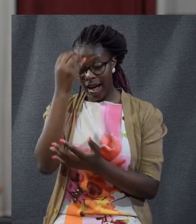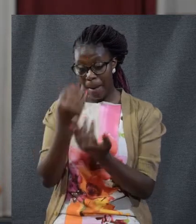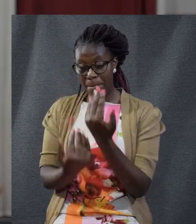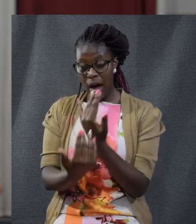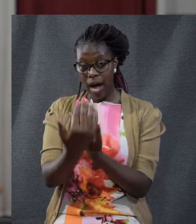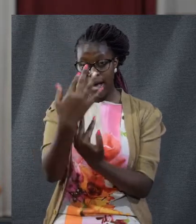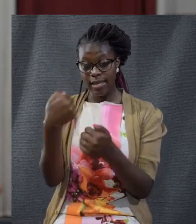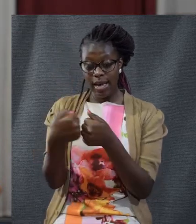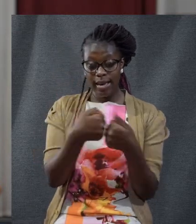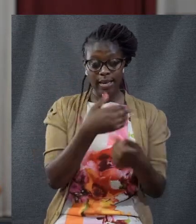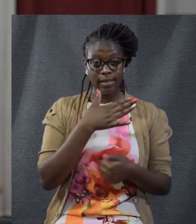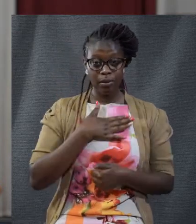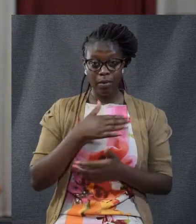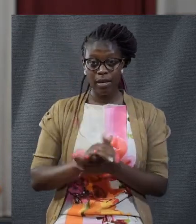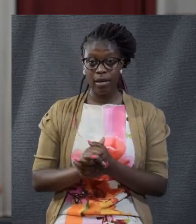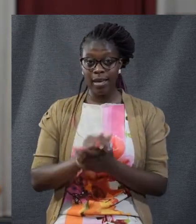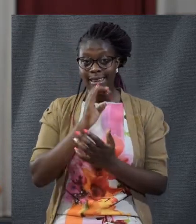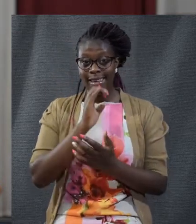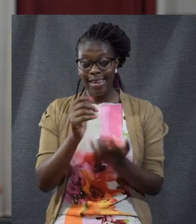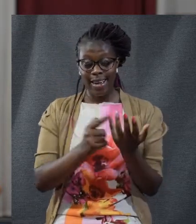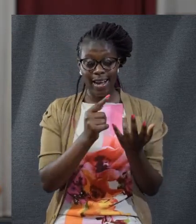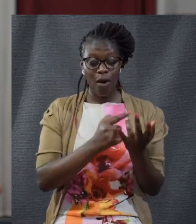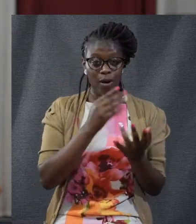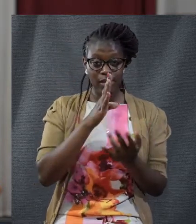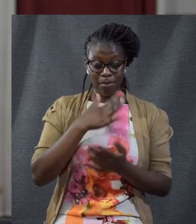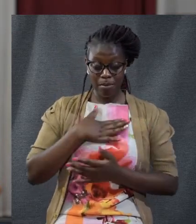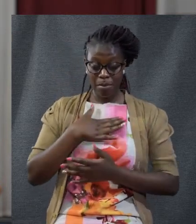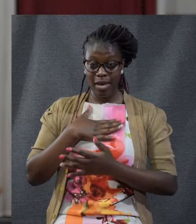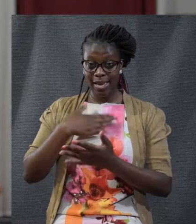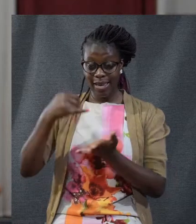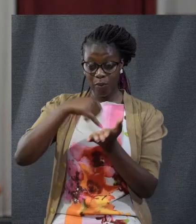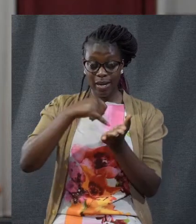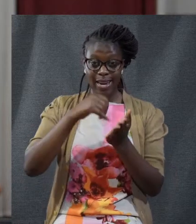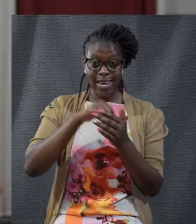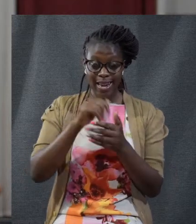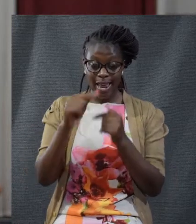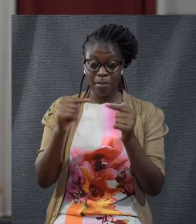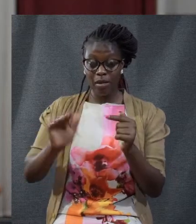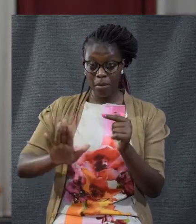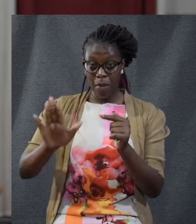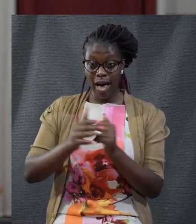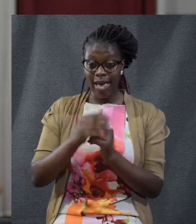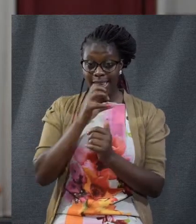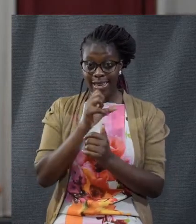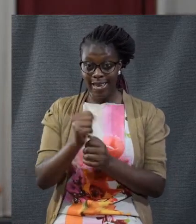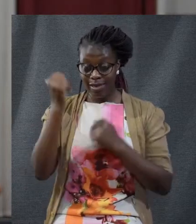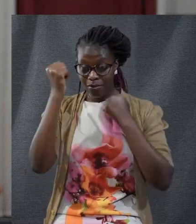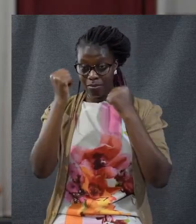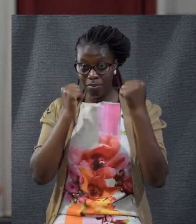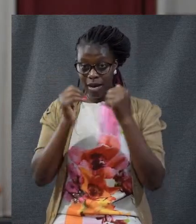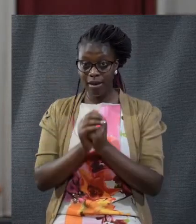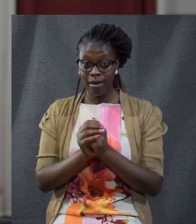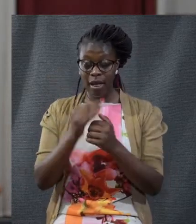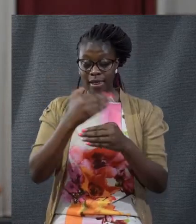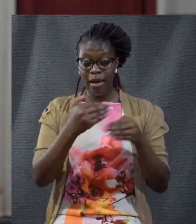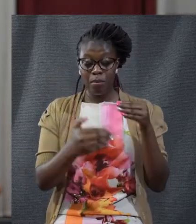burns against me. He counts me among his enemies. His troops advance in force. They